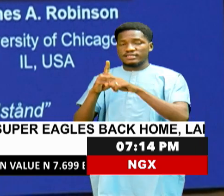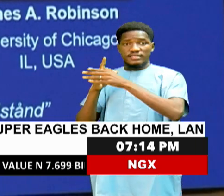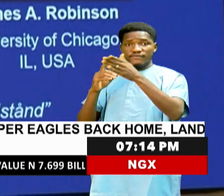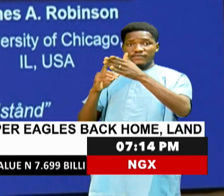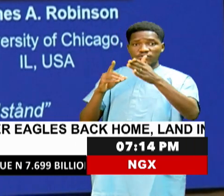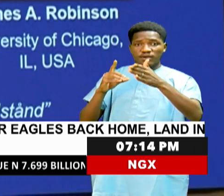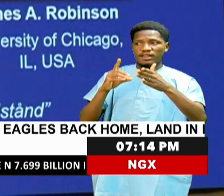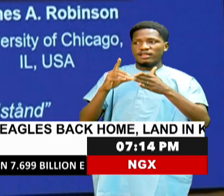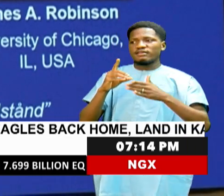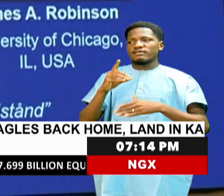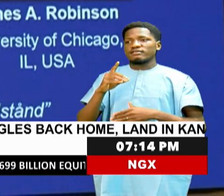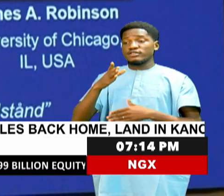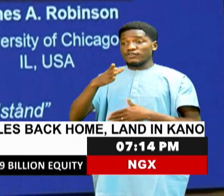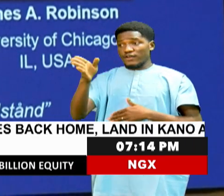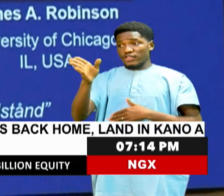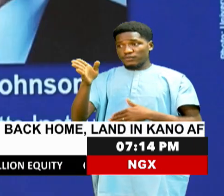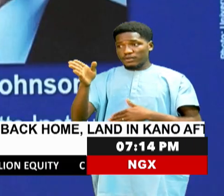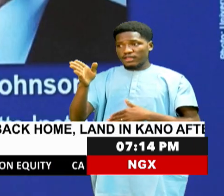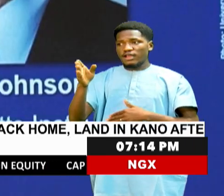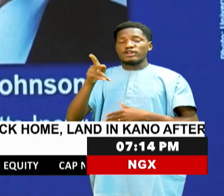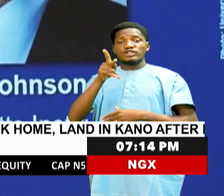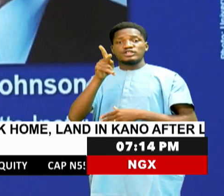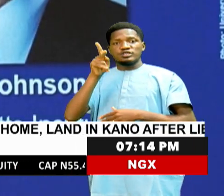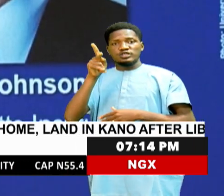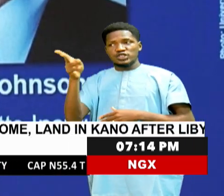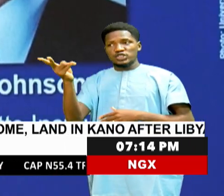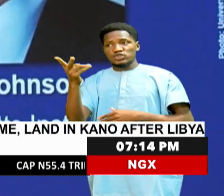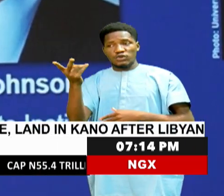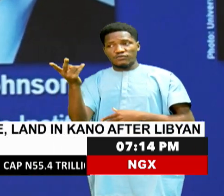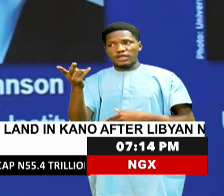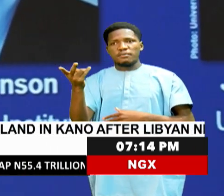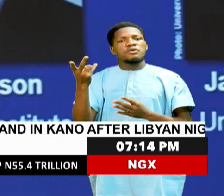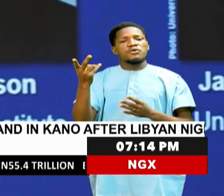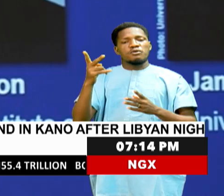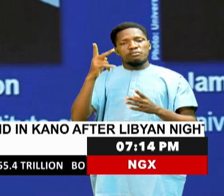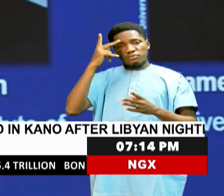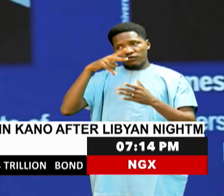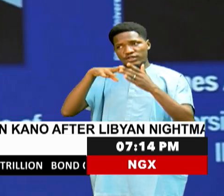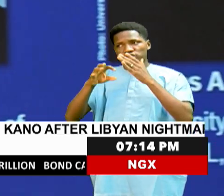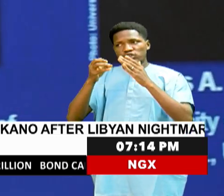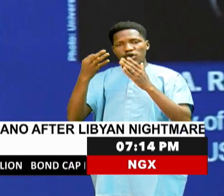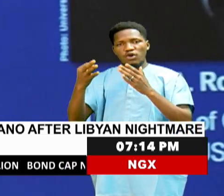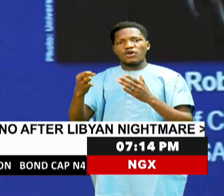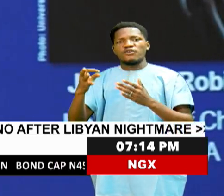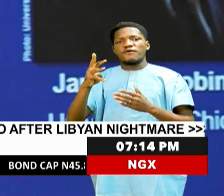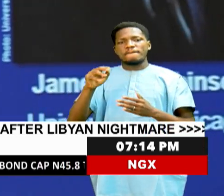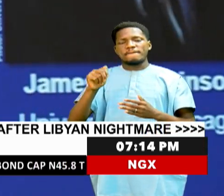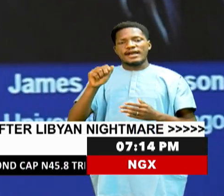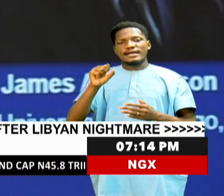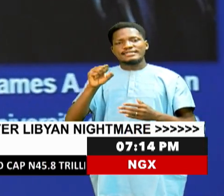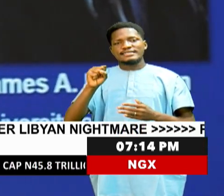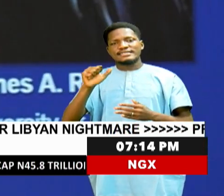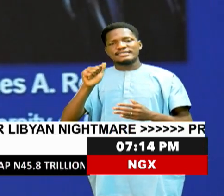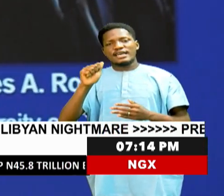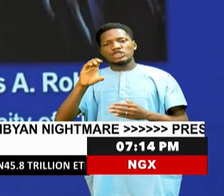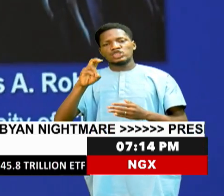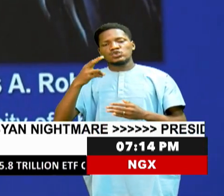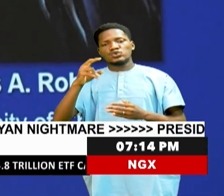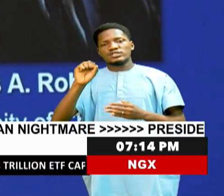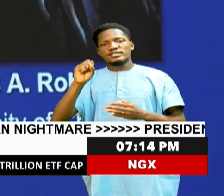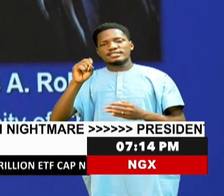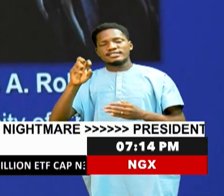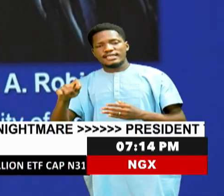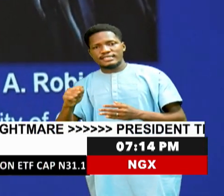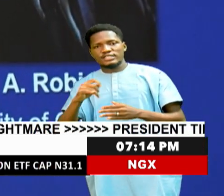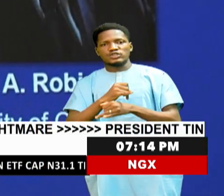Simon Johnson, 61, are professors at the Massachusetts Institute of Technology, MIT, while James Robinson, 64,